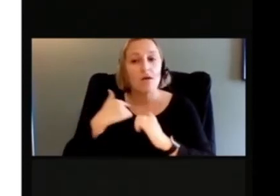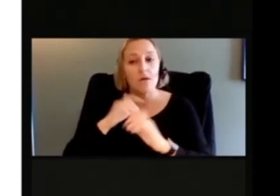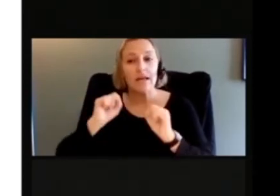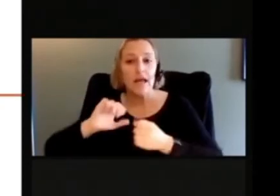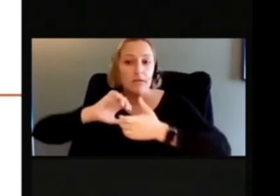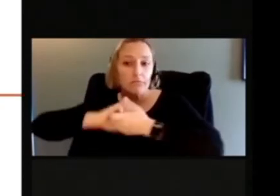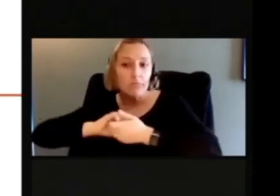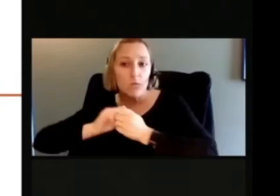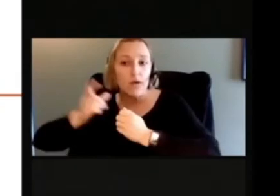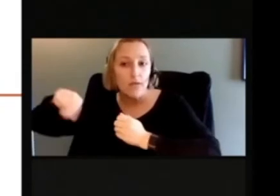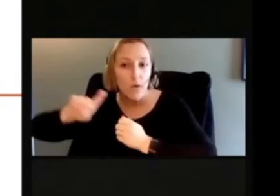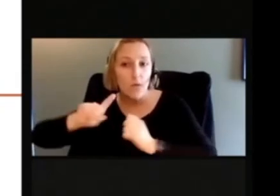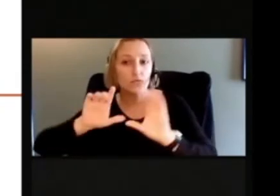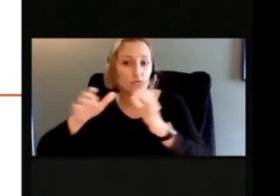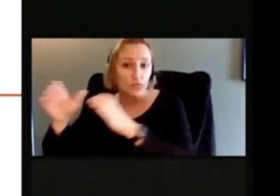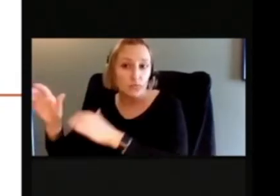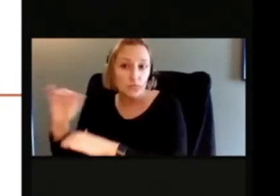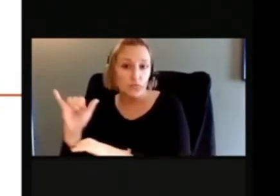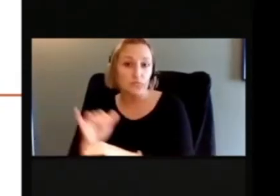please.